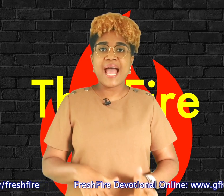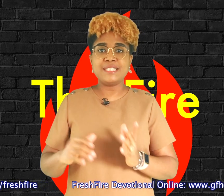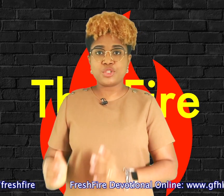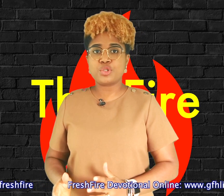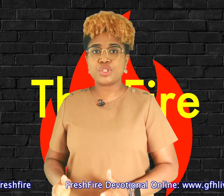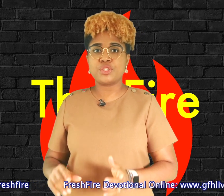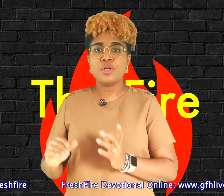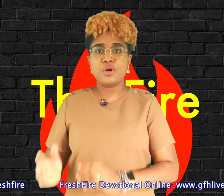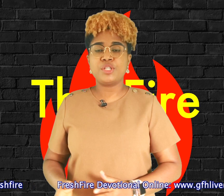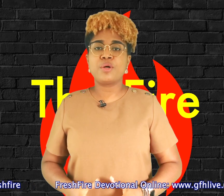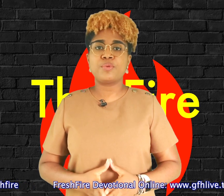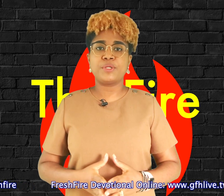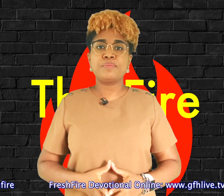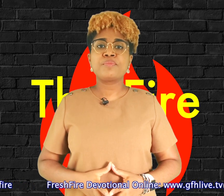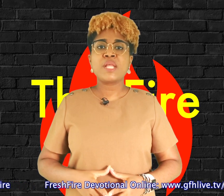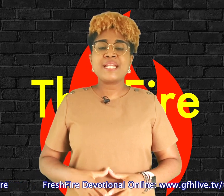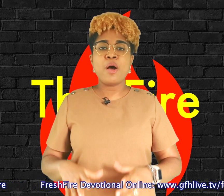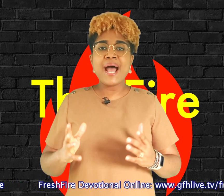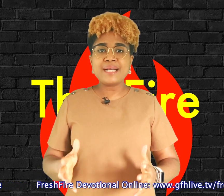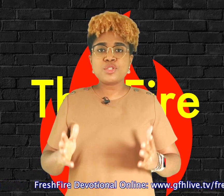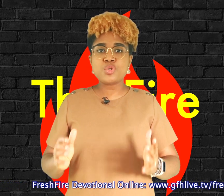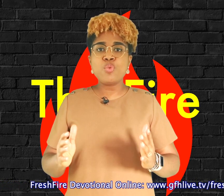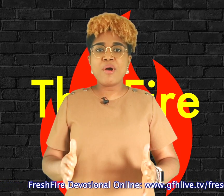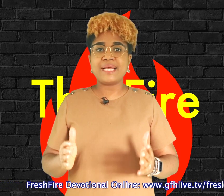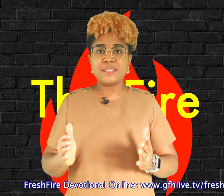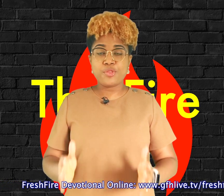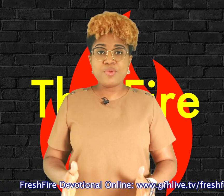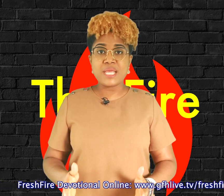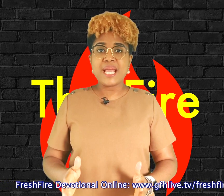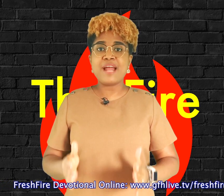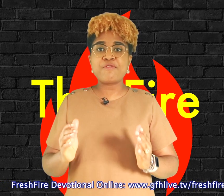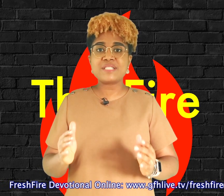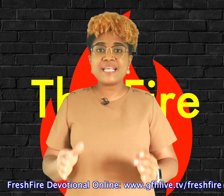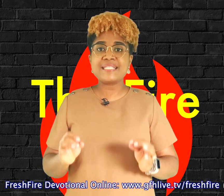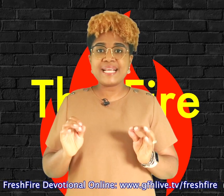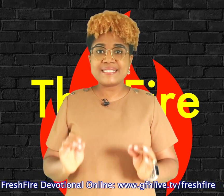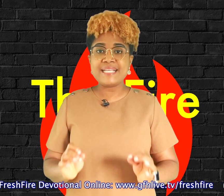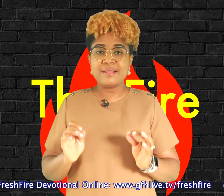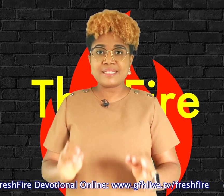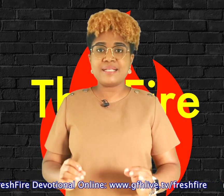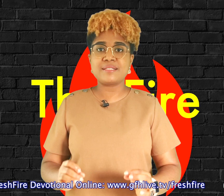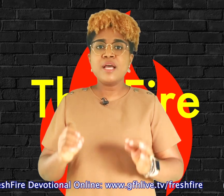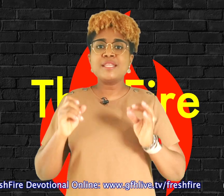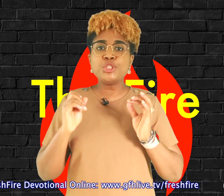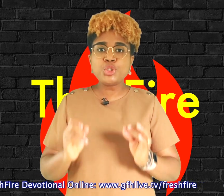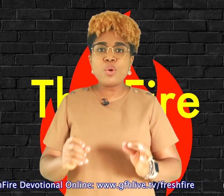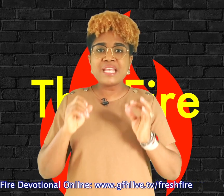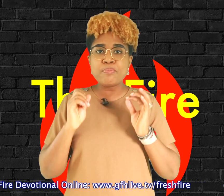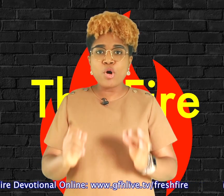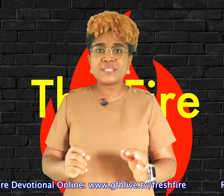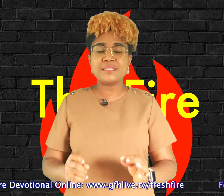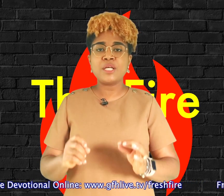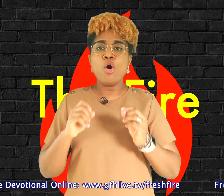death and destruction on the other one. Now, Acts 2, 1 and 3 and 1 Kings 18, 38, they